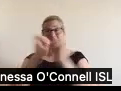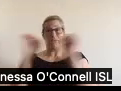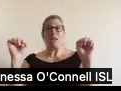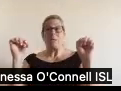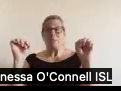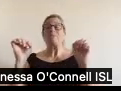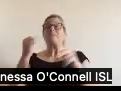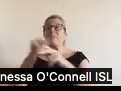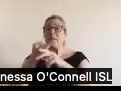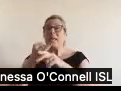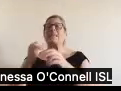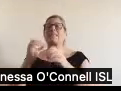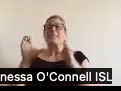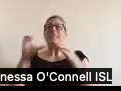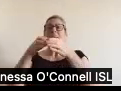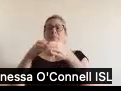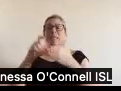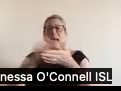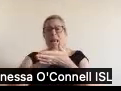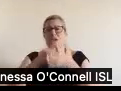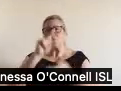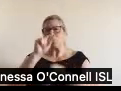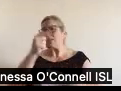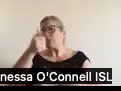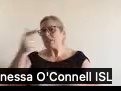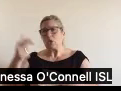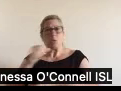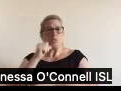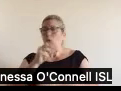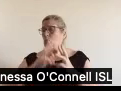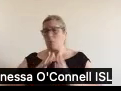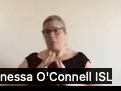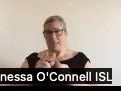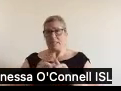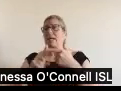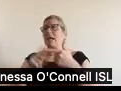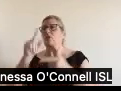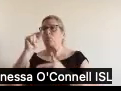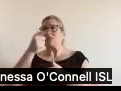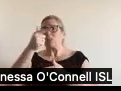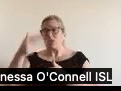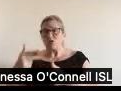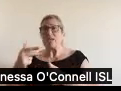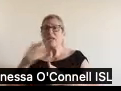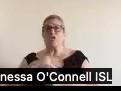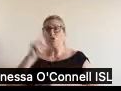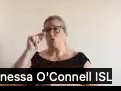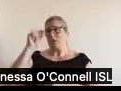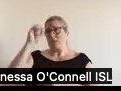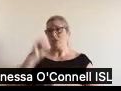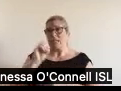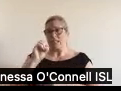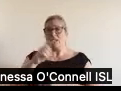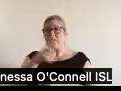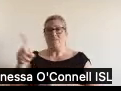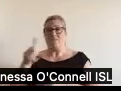in 2022, the UUP returned no women to our Assembly, and in our 2023 council election, only 20% of their councillors are now